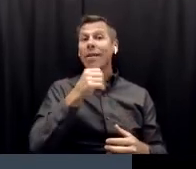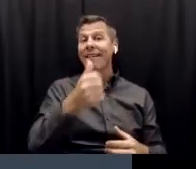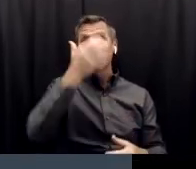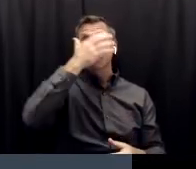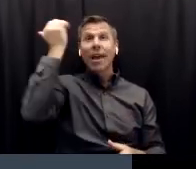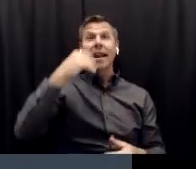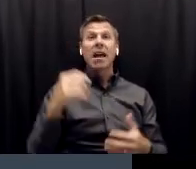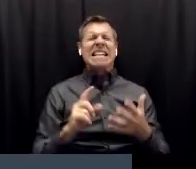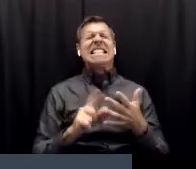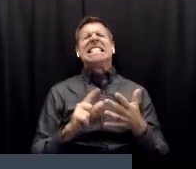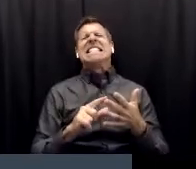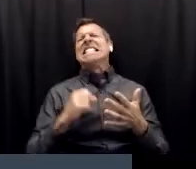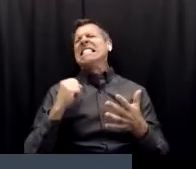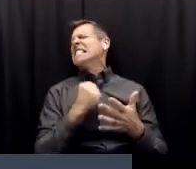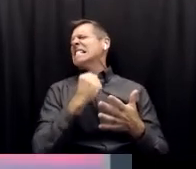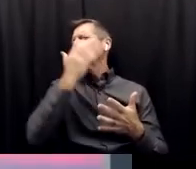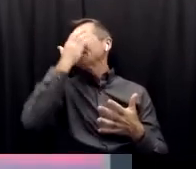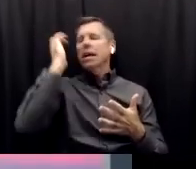steps.